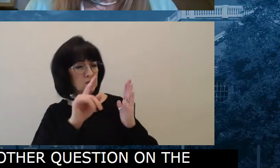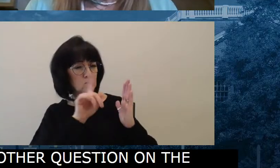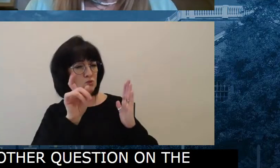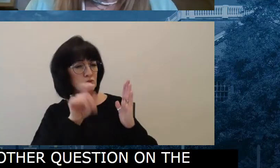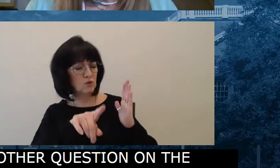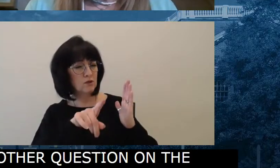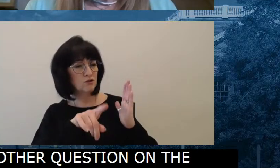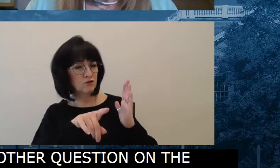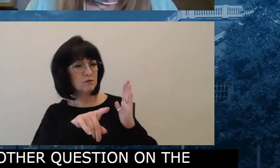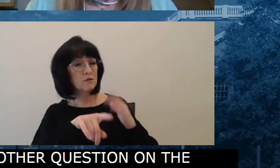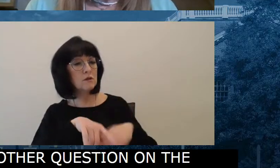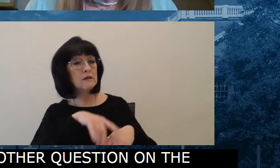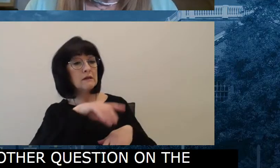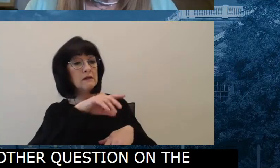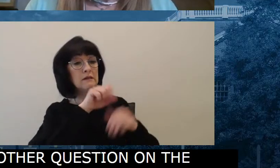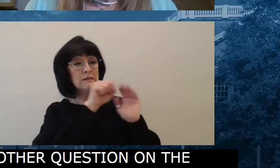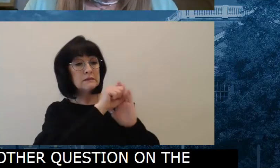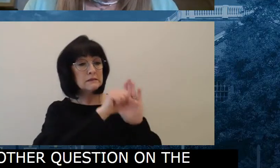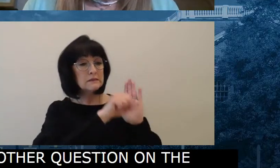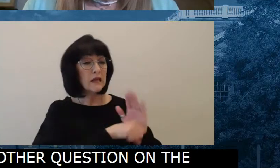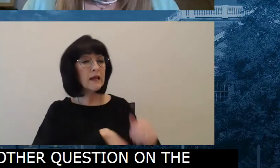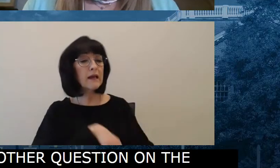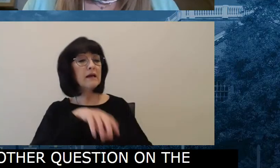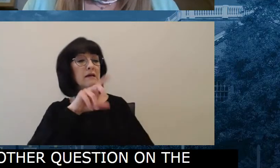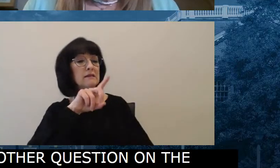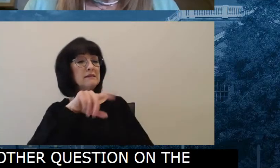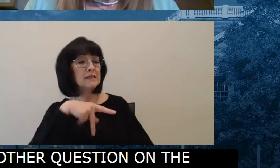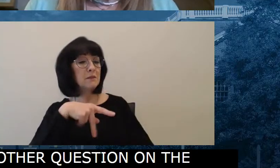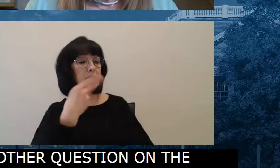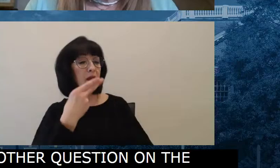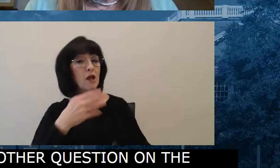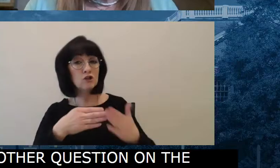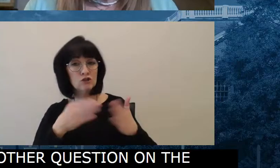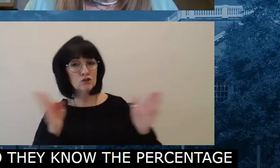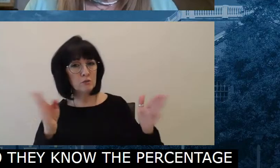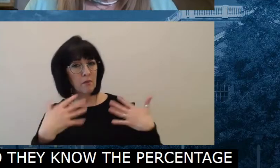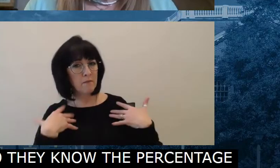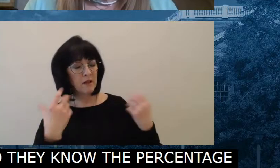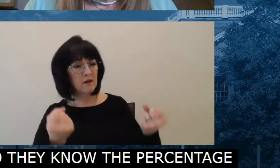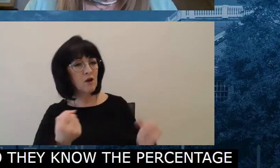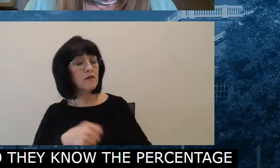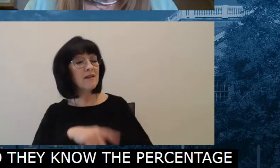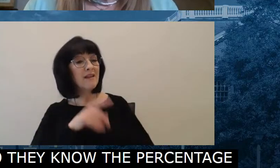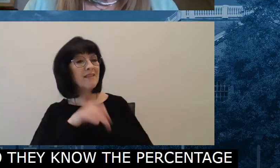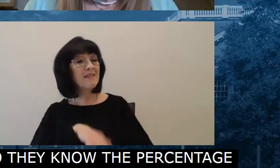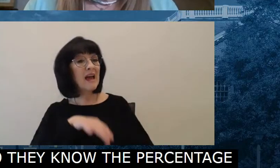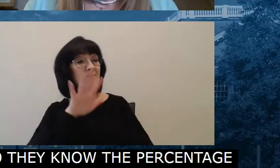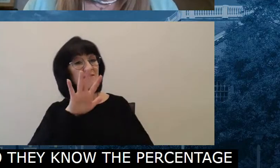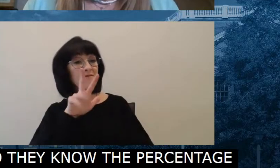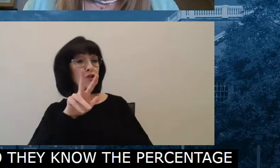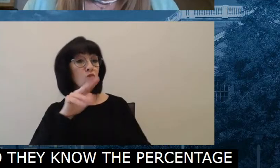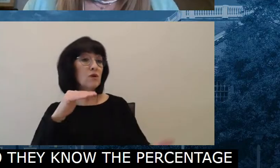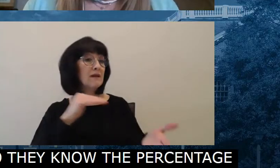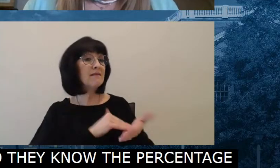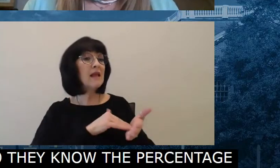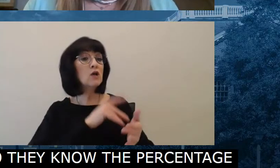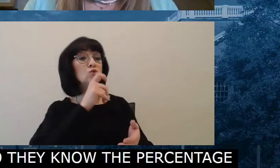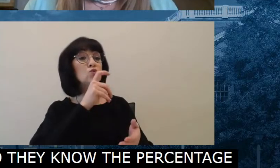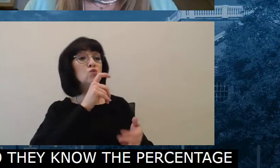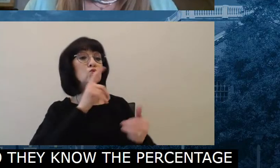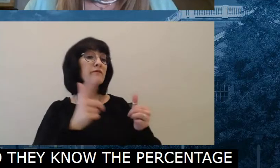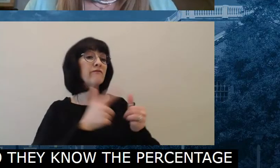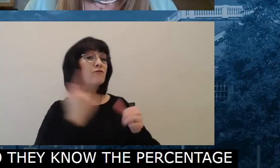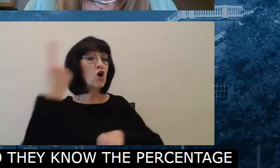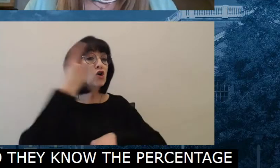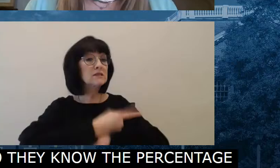the percentage or just how many of the original 53,000 that signed up on the first day who have received a